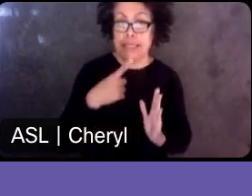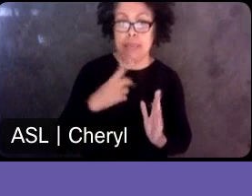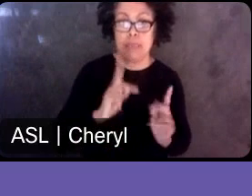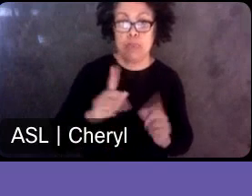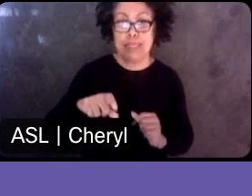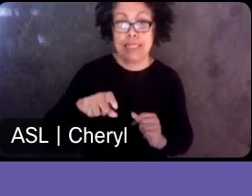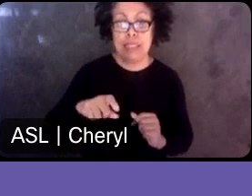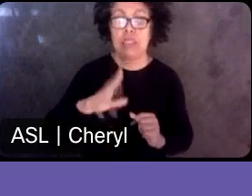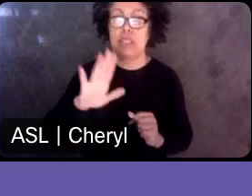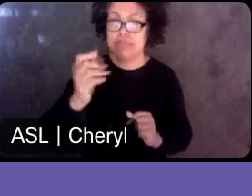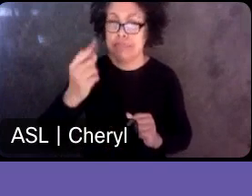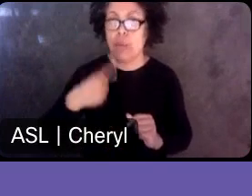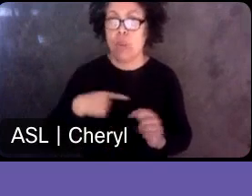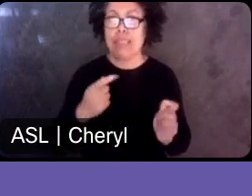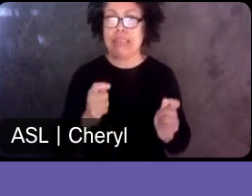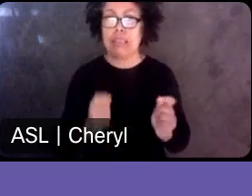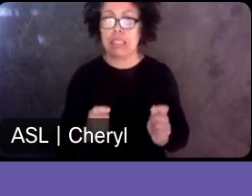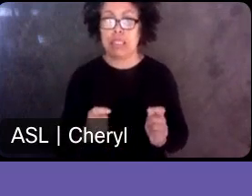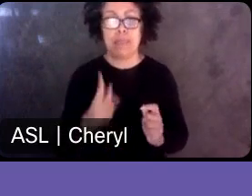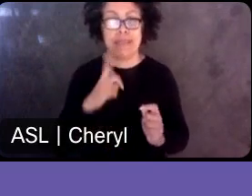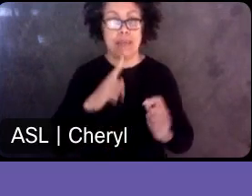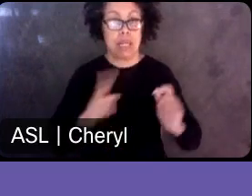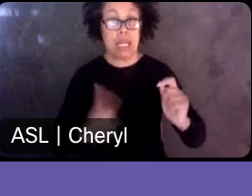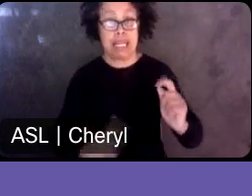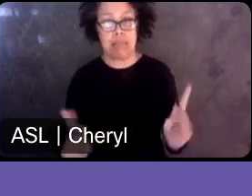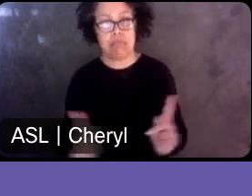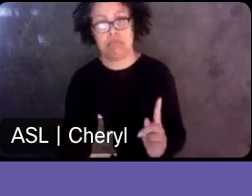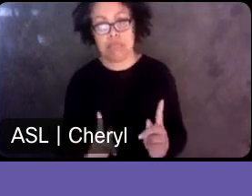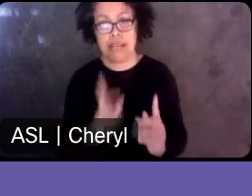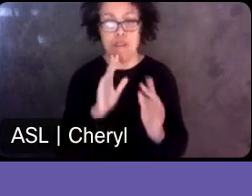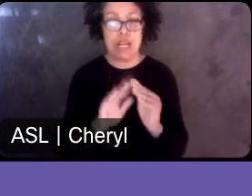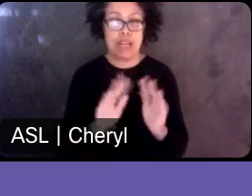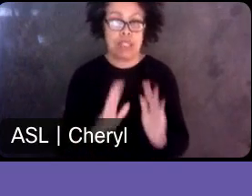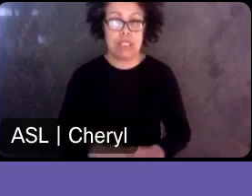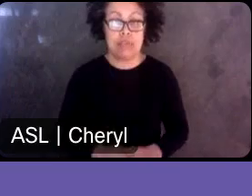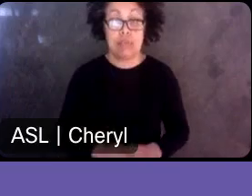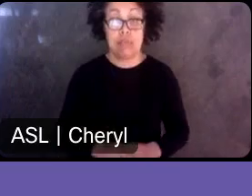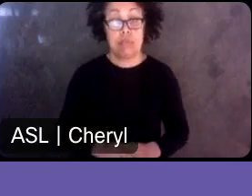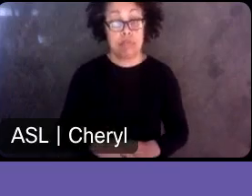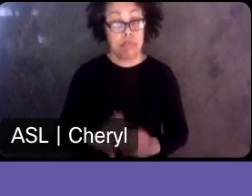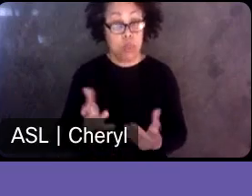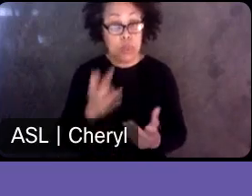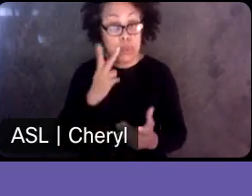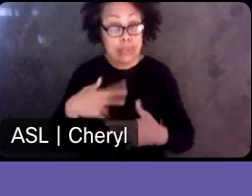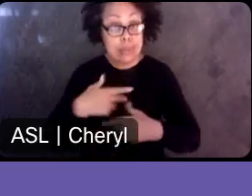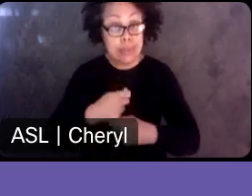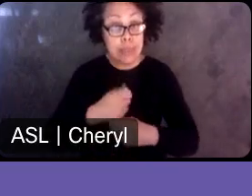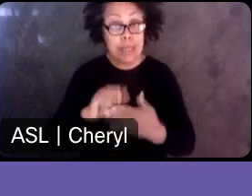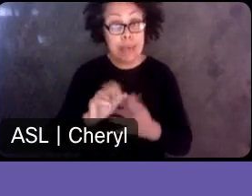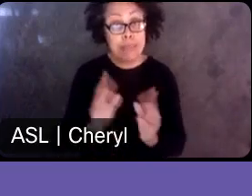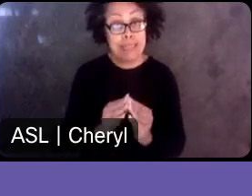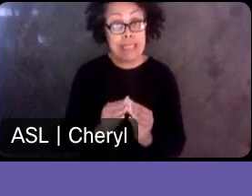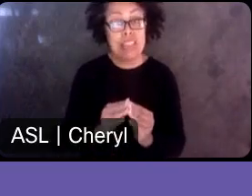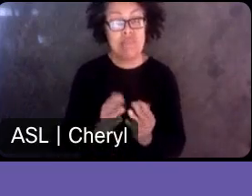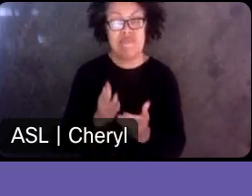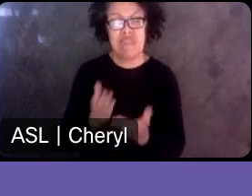may have been edited for length or clarity. You can check out a summary of findings from our listening sessions and survey in the linked